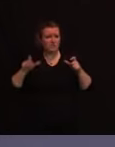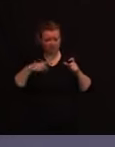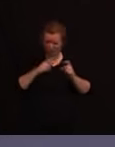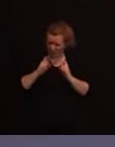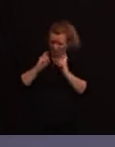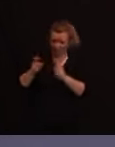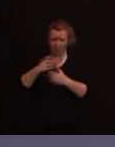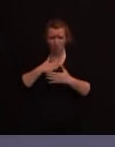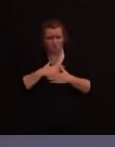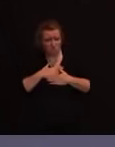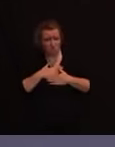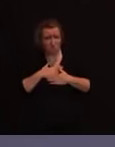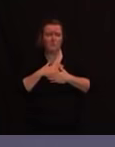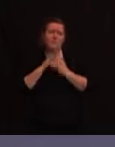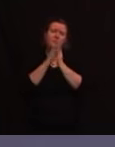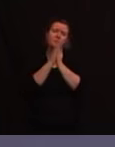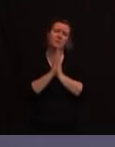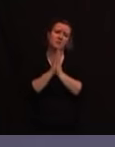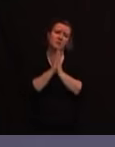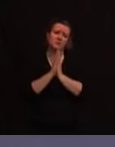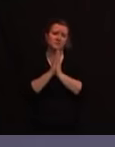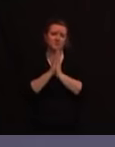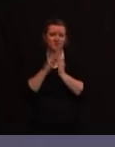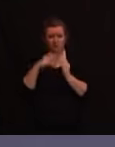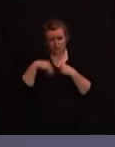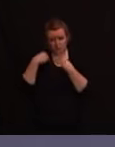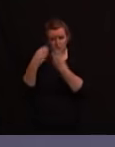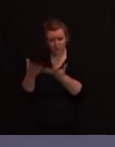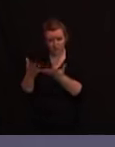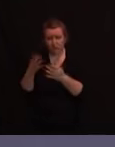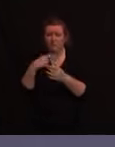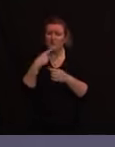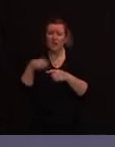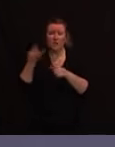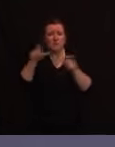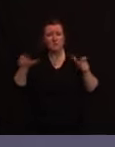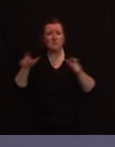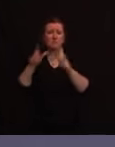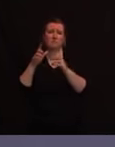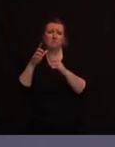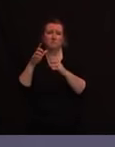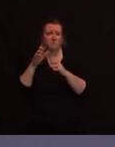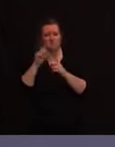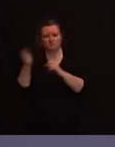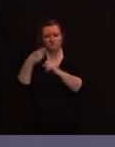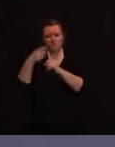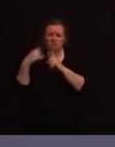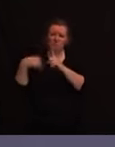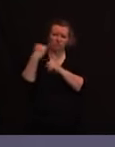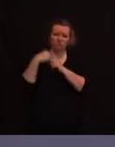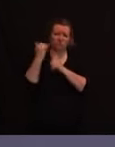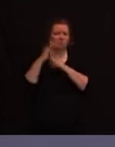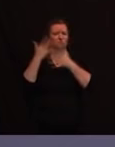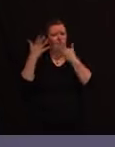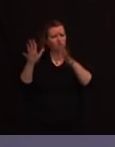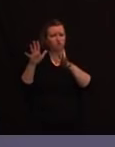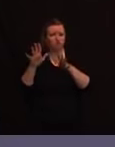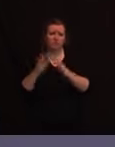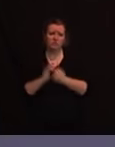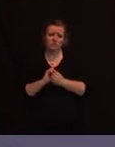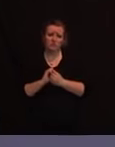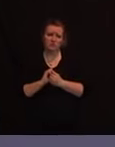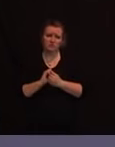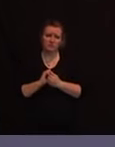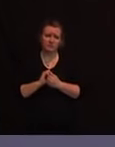I promised I would. Too early to announce that we have success on this particular front, but when we do, I promise to repeat that. Pat, anything you